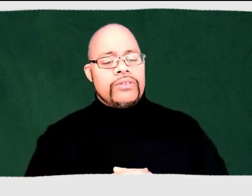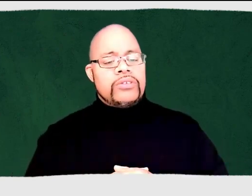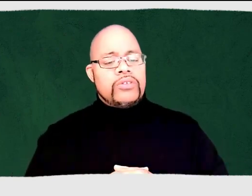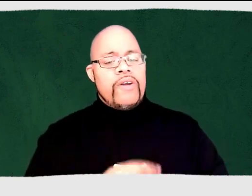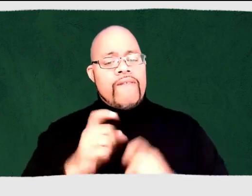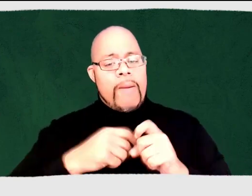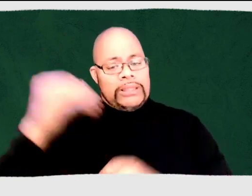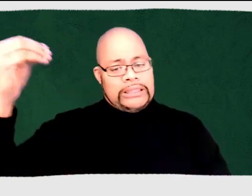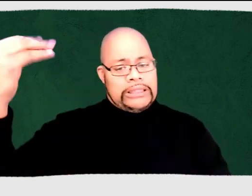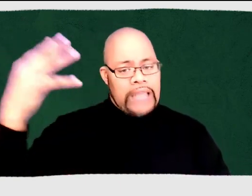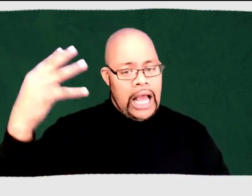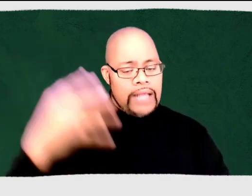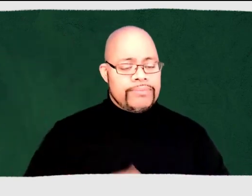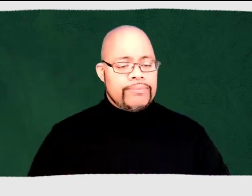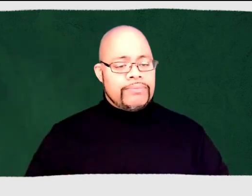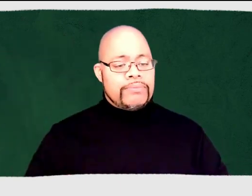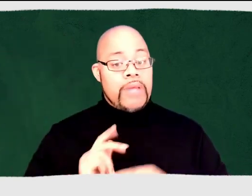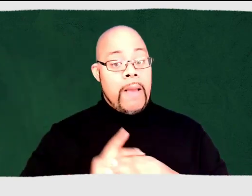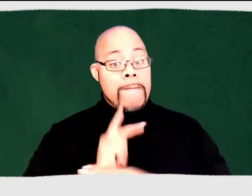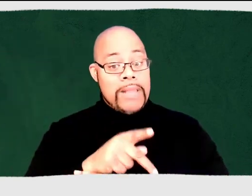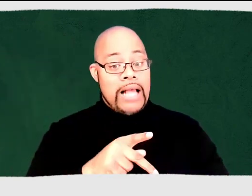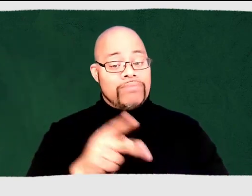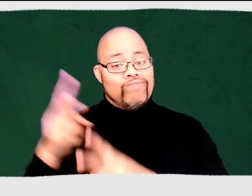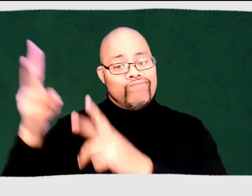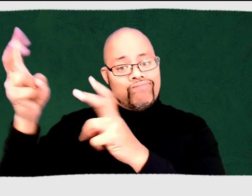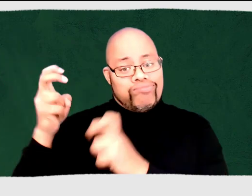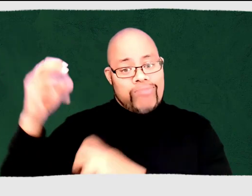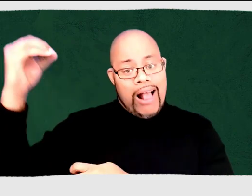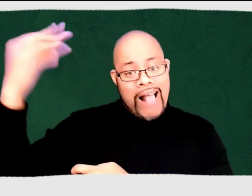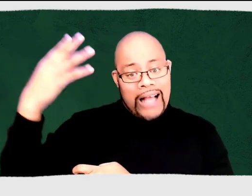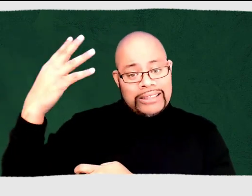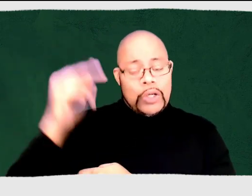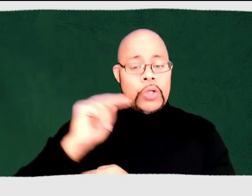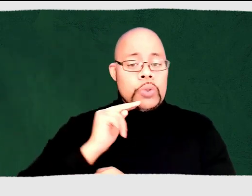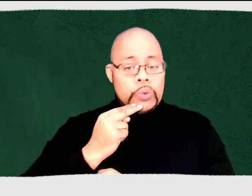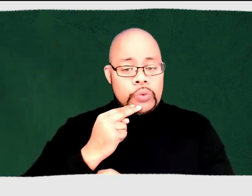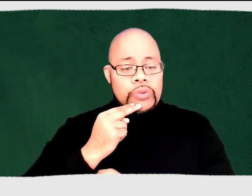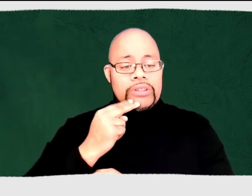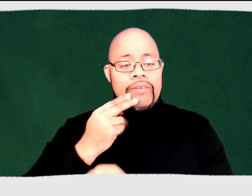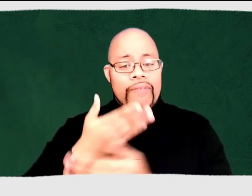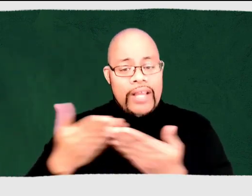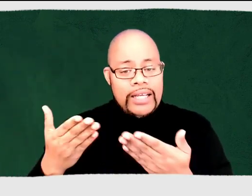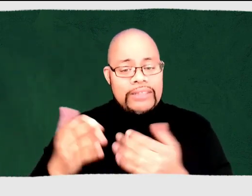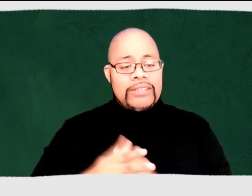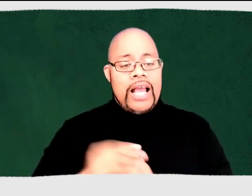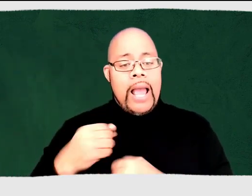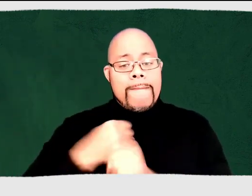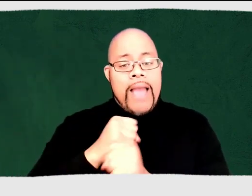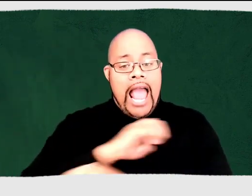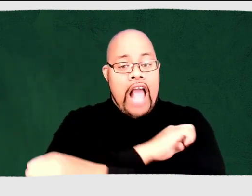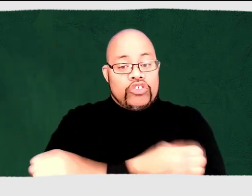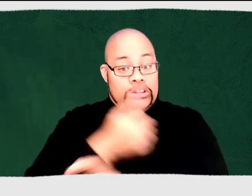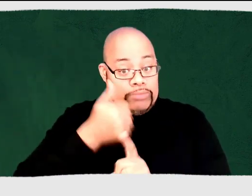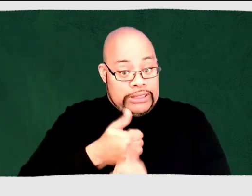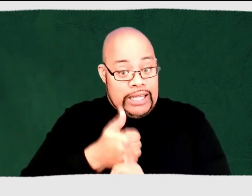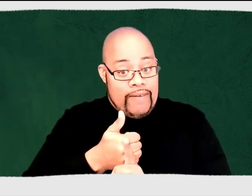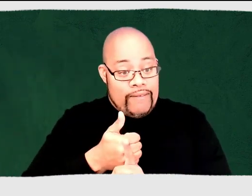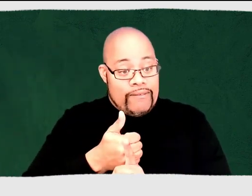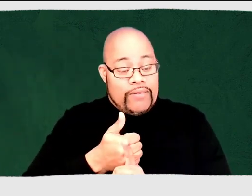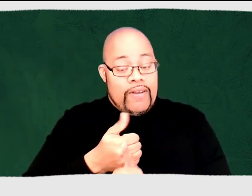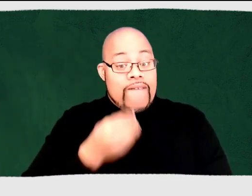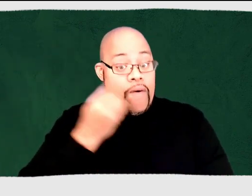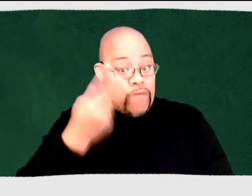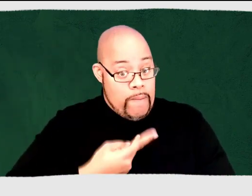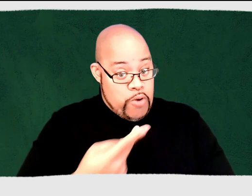sun. The plants can take the sun's light, nutrients, carbon dioxide, and other things. They make energy for themselves, food for you and